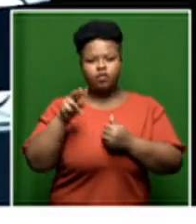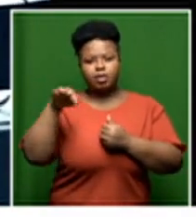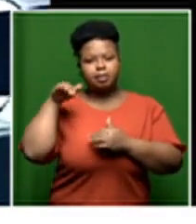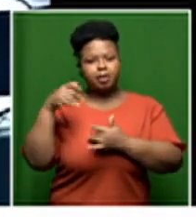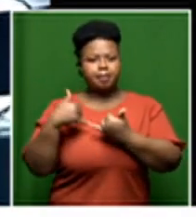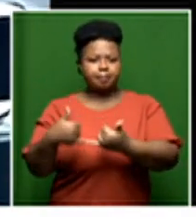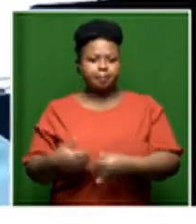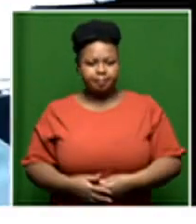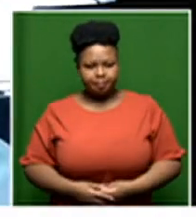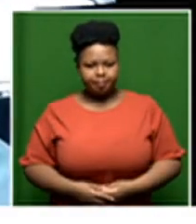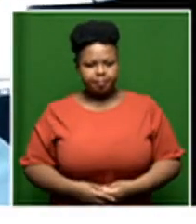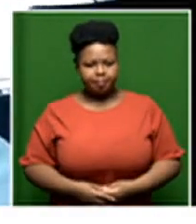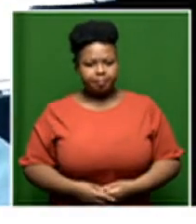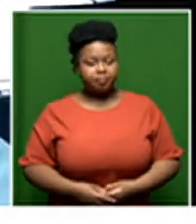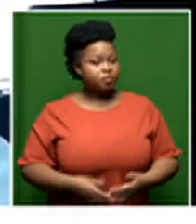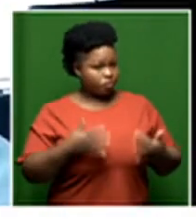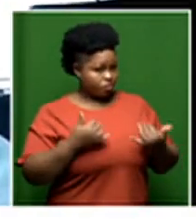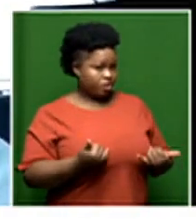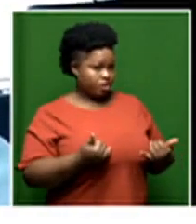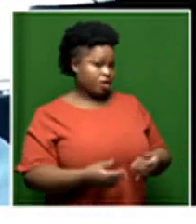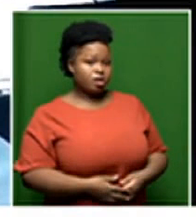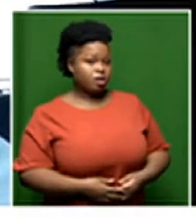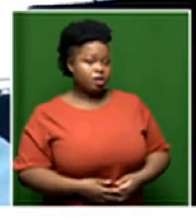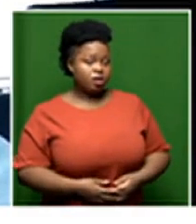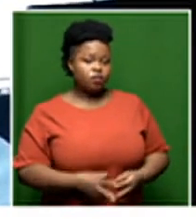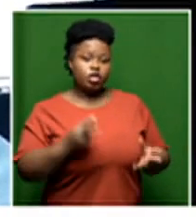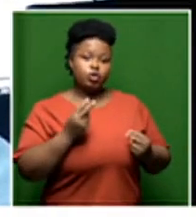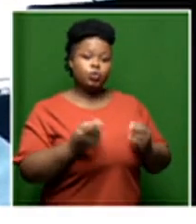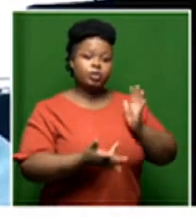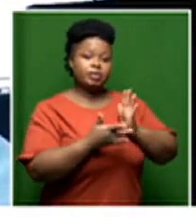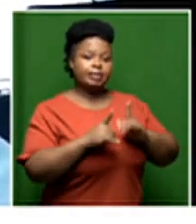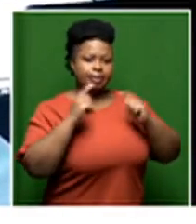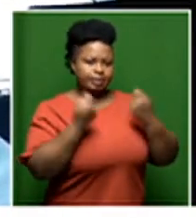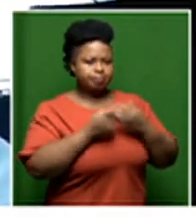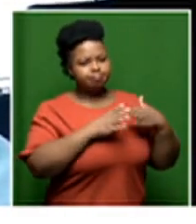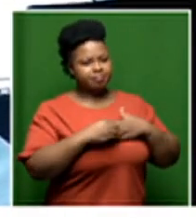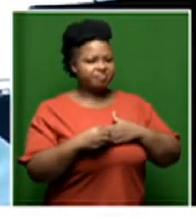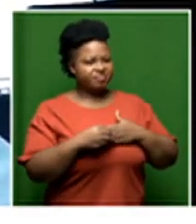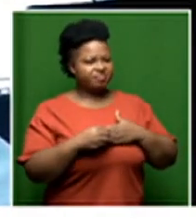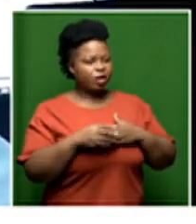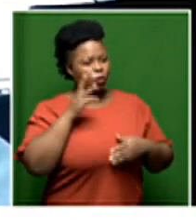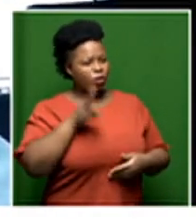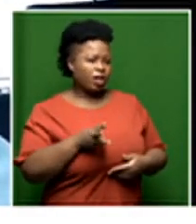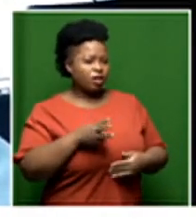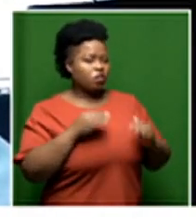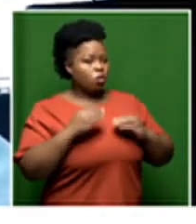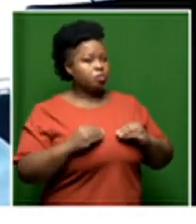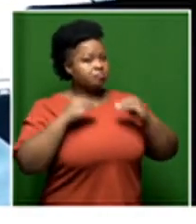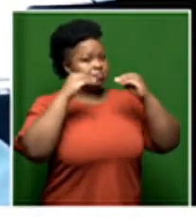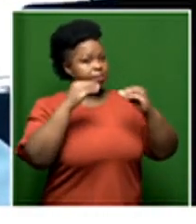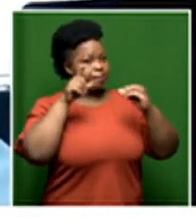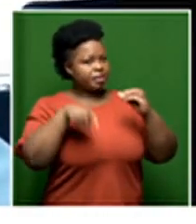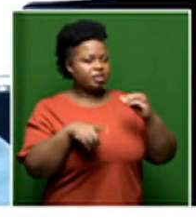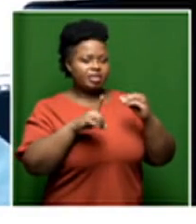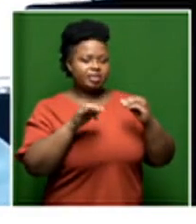Cup. So the goal now is for the new technical team to guide the team to a higher place on